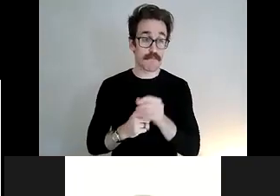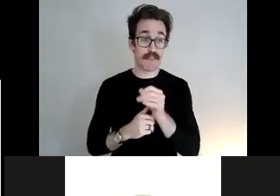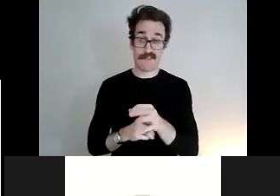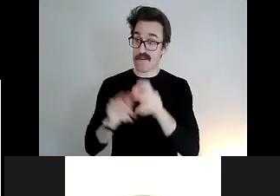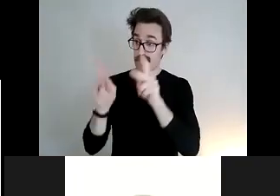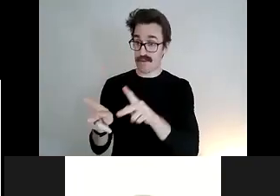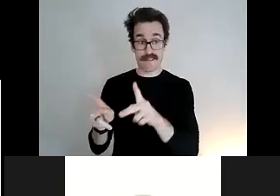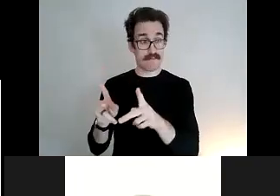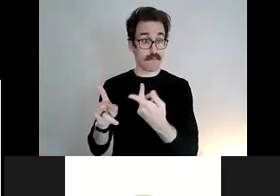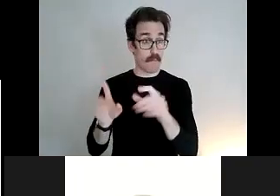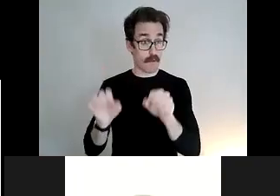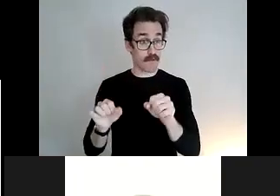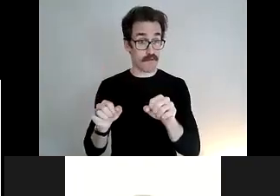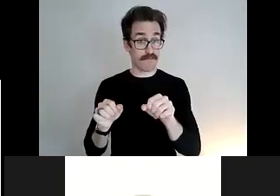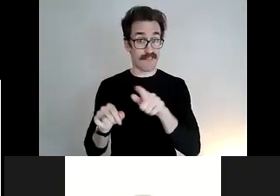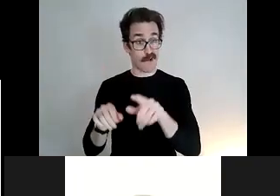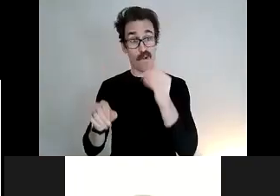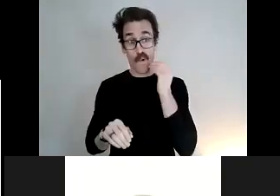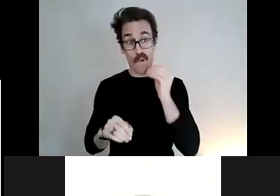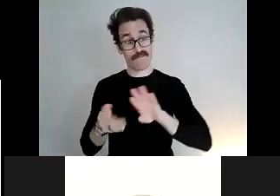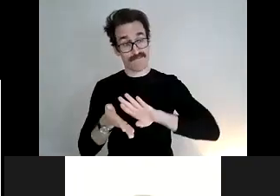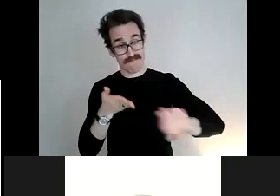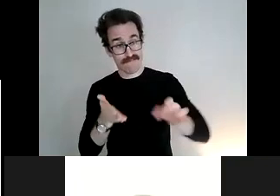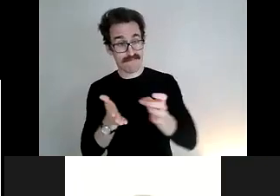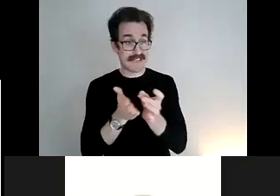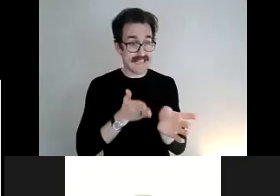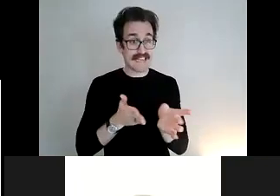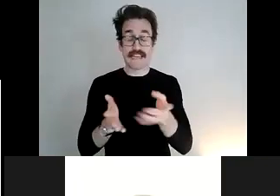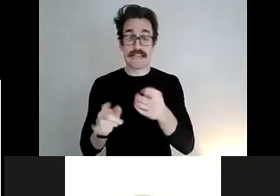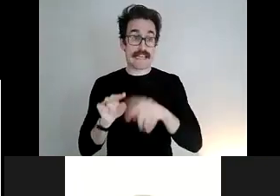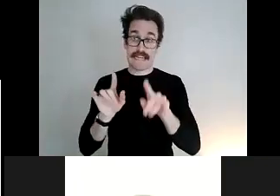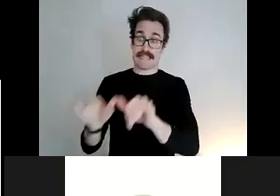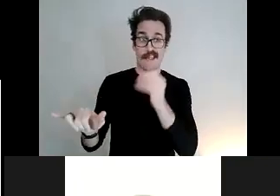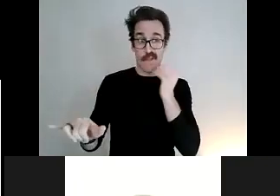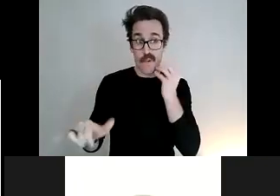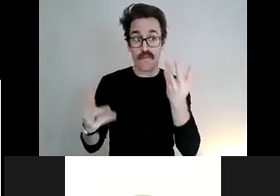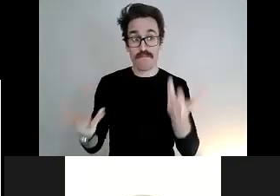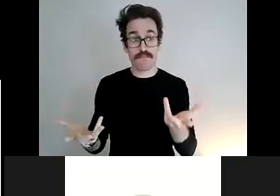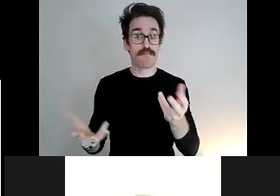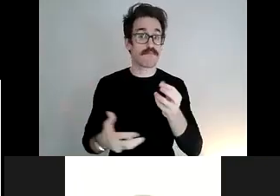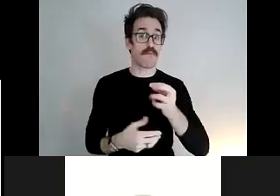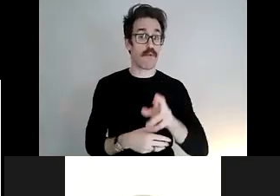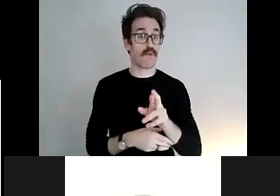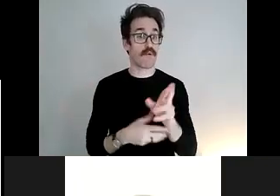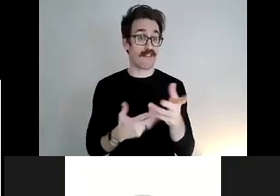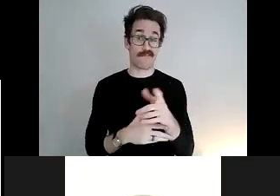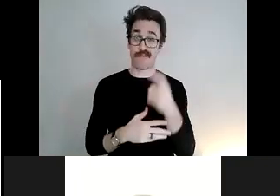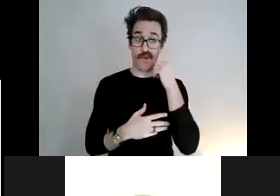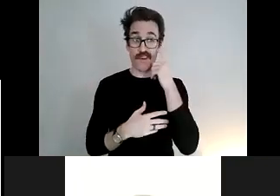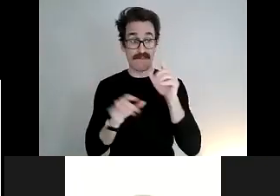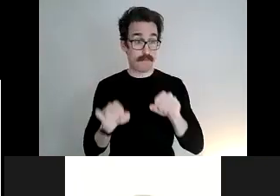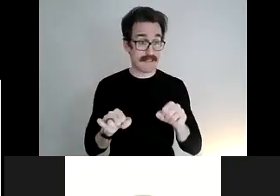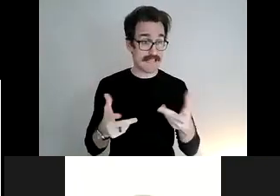of being evicted, that may be significant, but it must be in relation to the cognitive incapacity. We evaluate on a